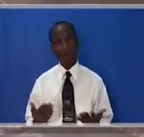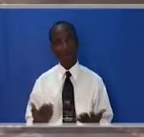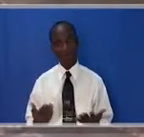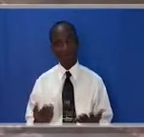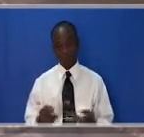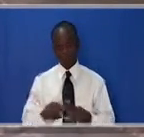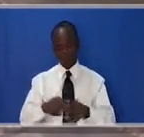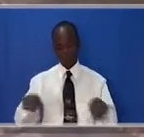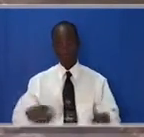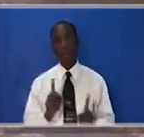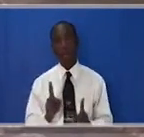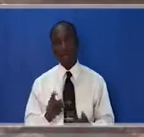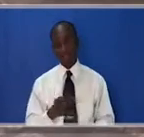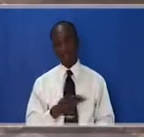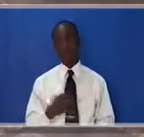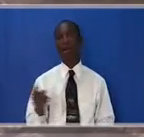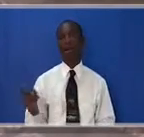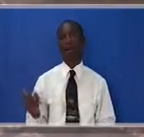of hellfire.